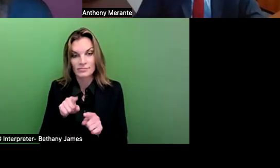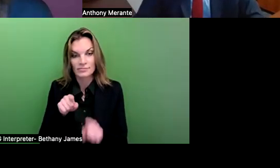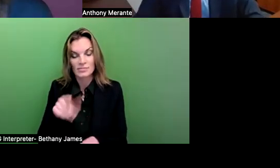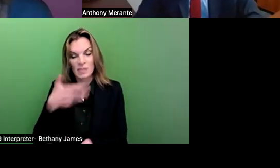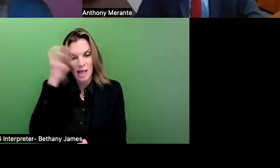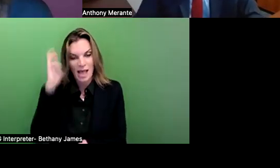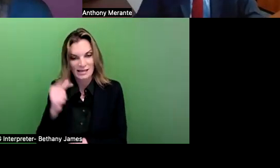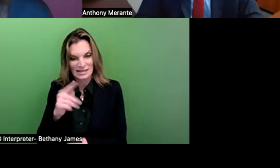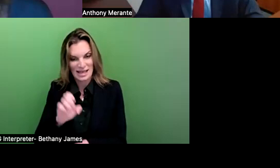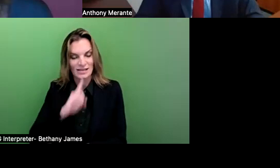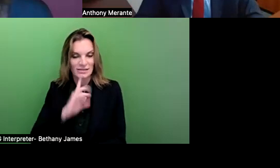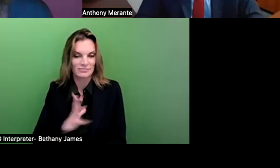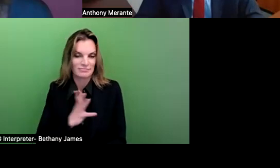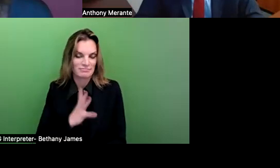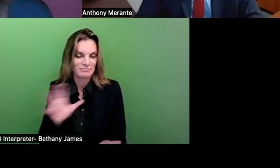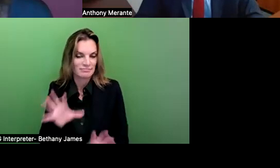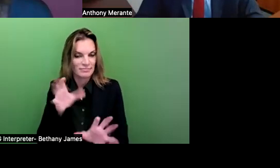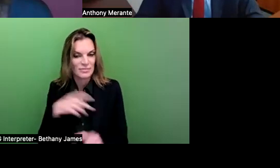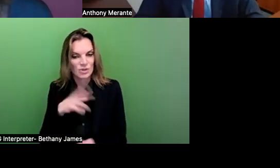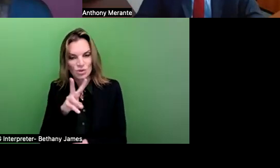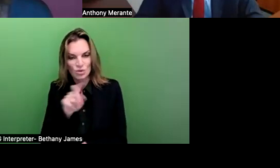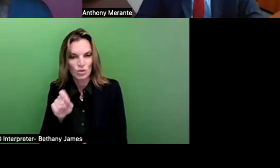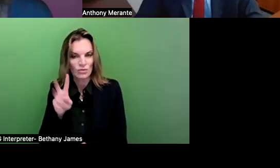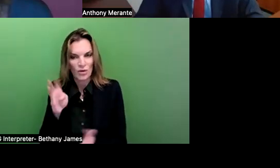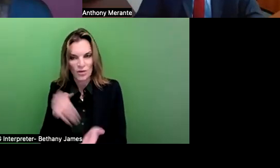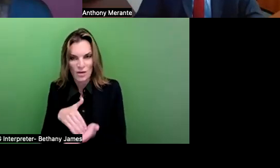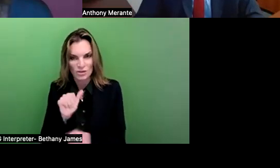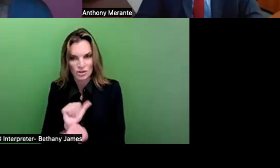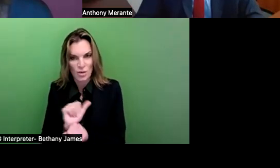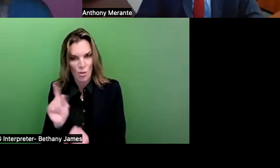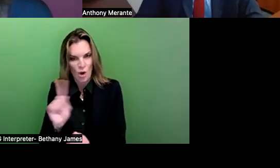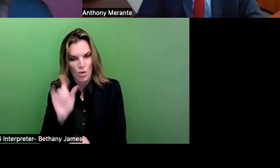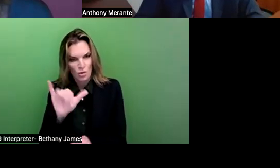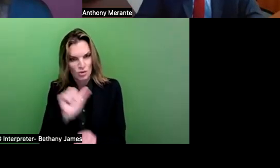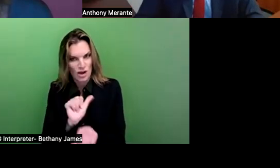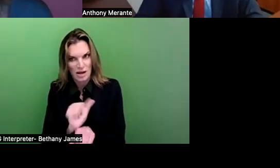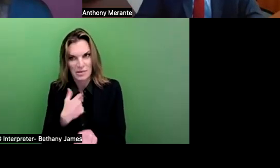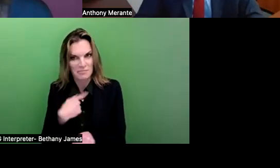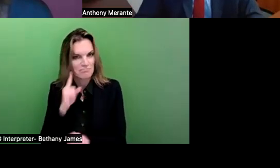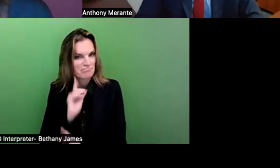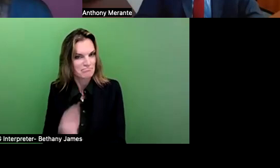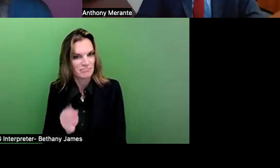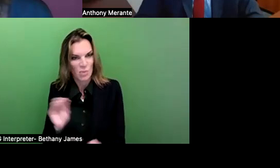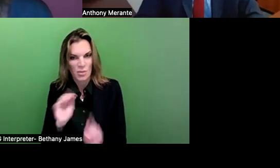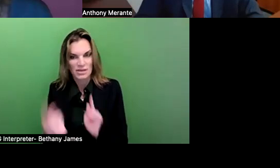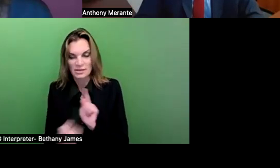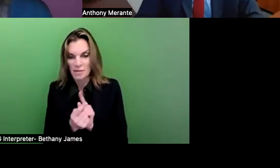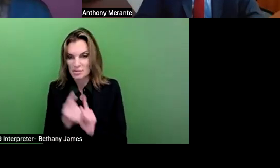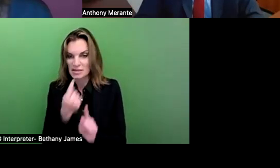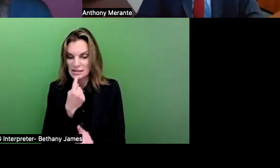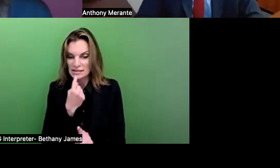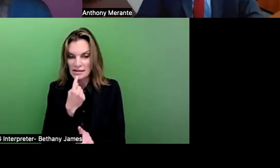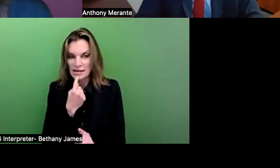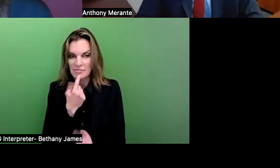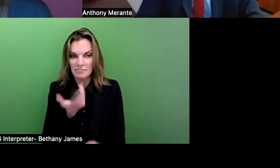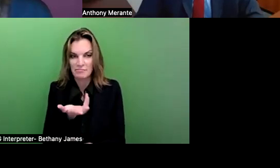them bringing in 2,000, 3,000, 4,000 jobs. Where are those jobs? Again, I have not heard one person come up to me and say to me that they got